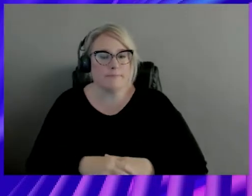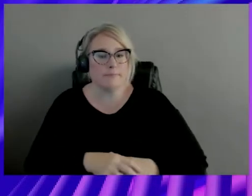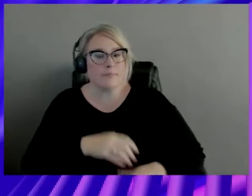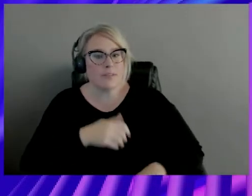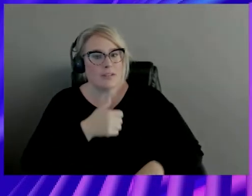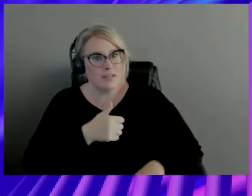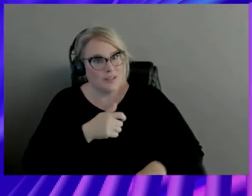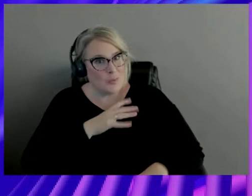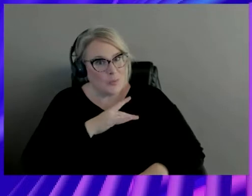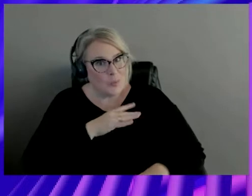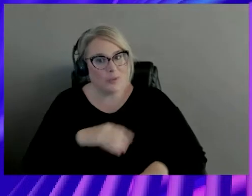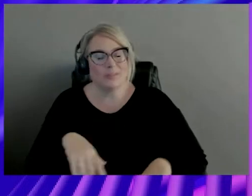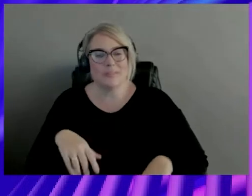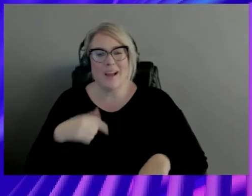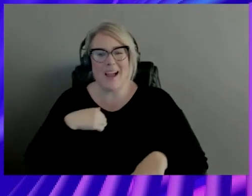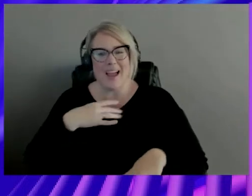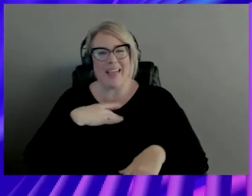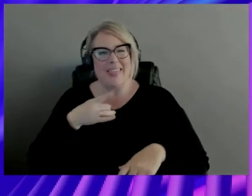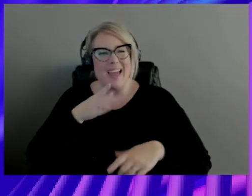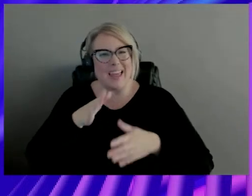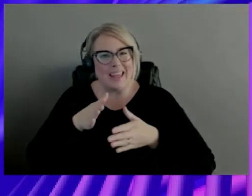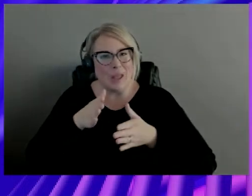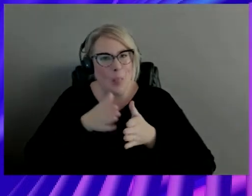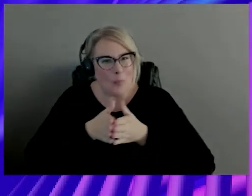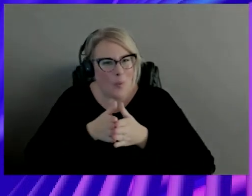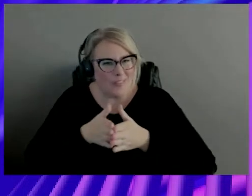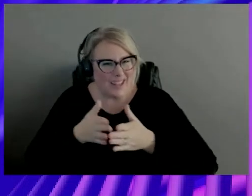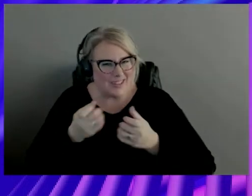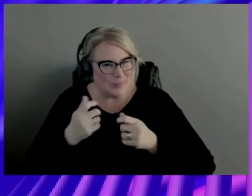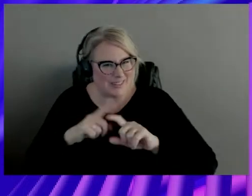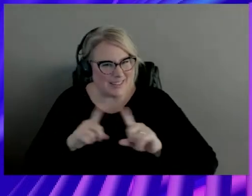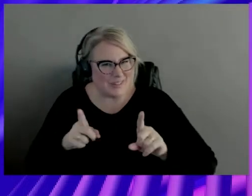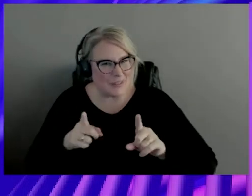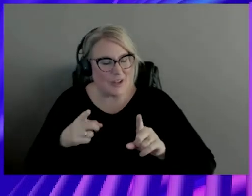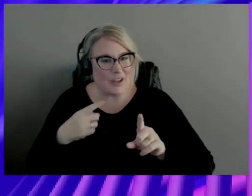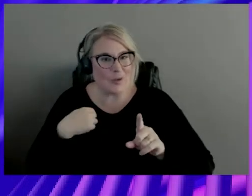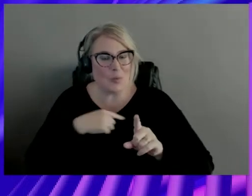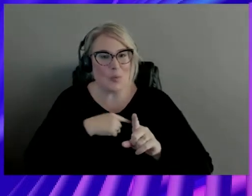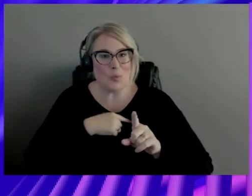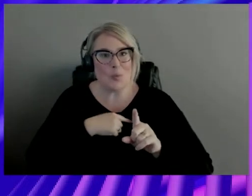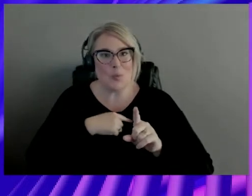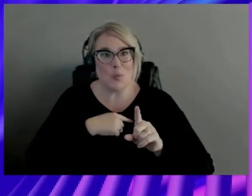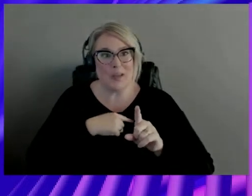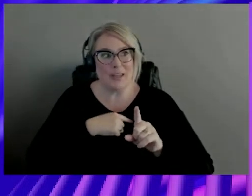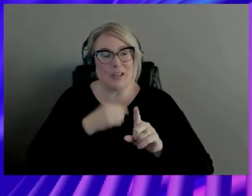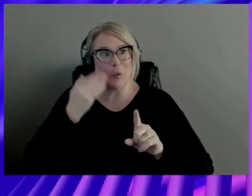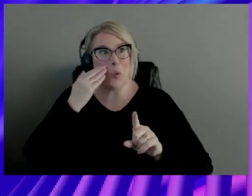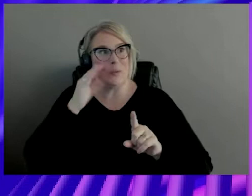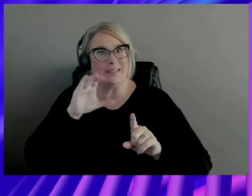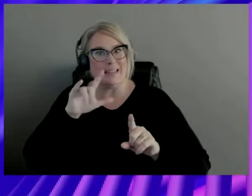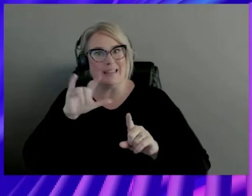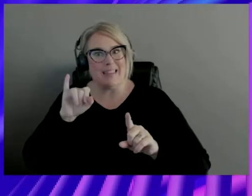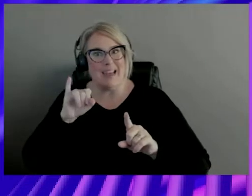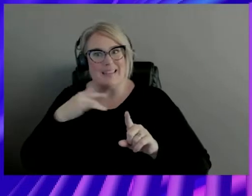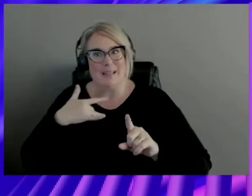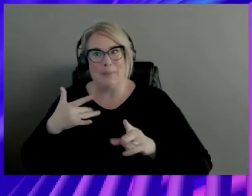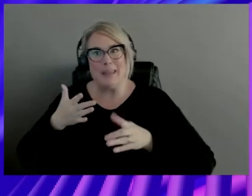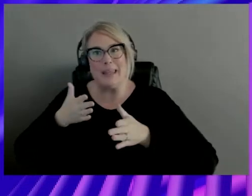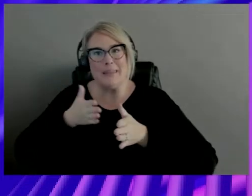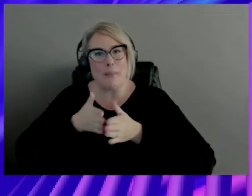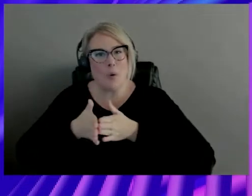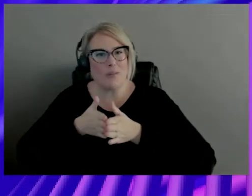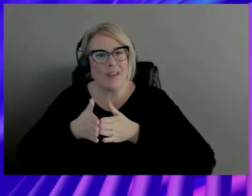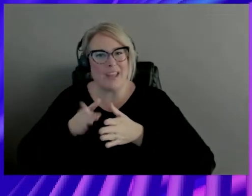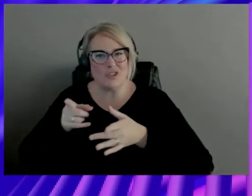I like how the motivations change, right? So when we were taking the CLI, a lot of the motivations came in to be